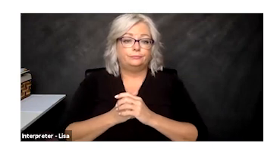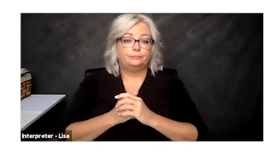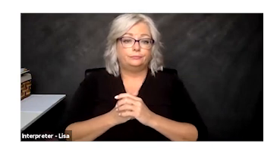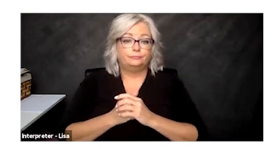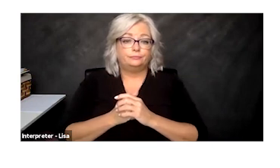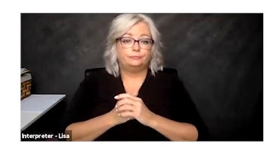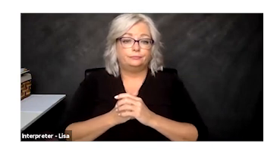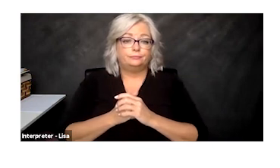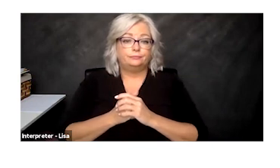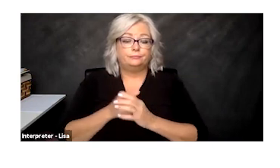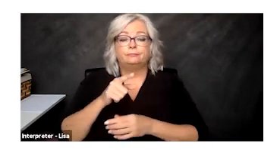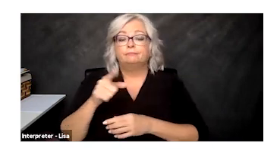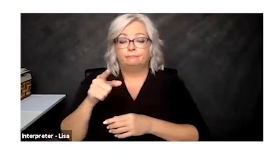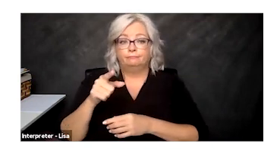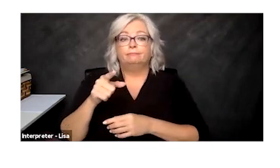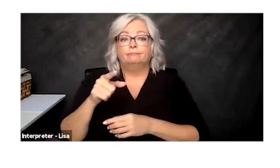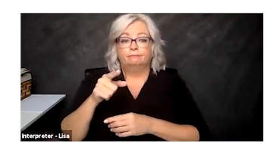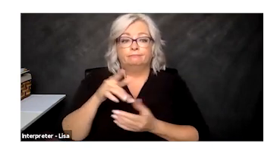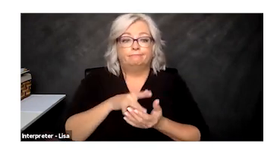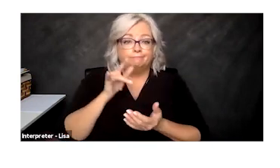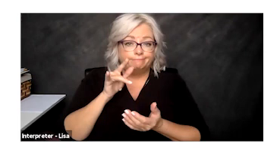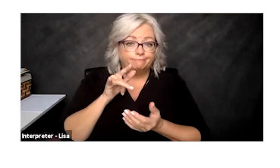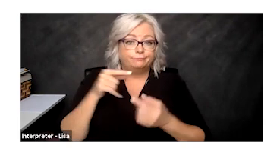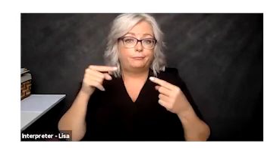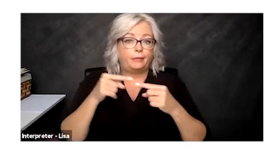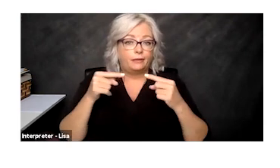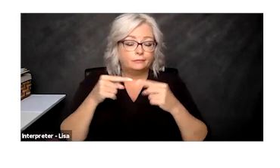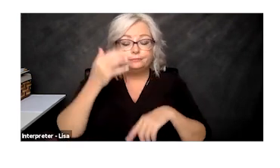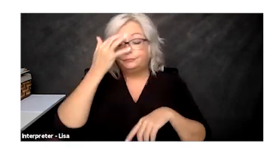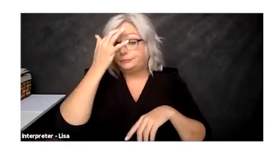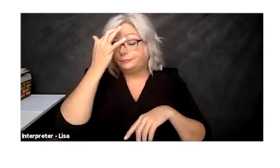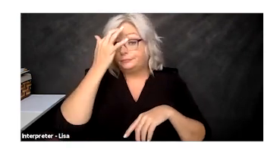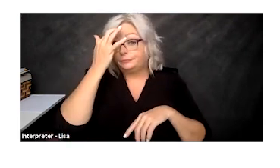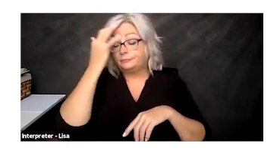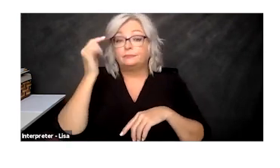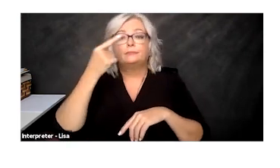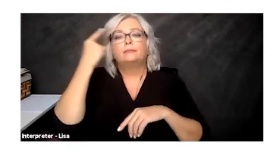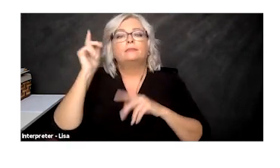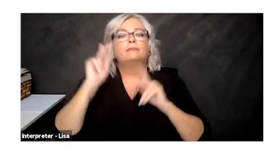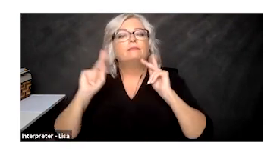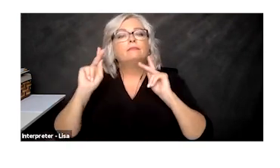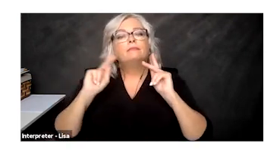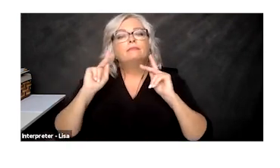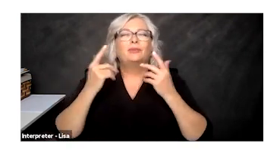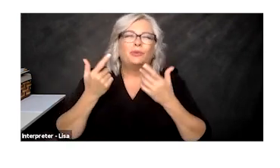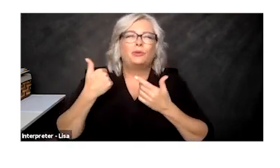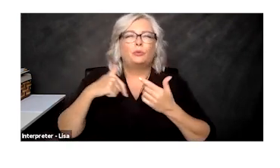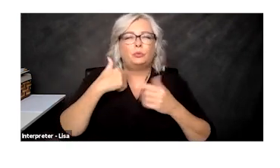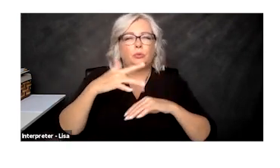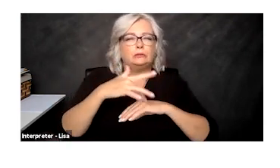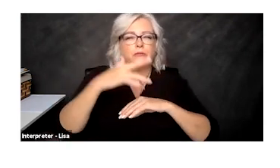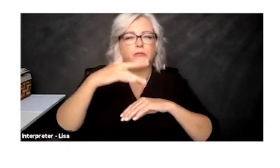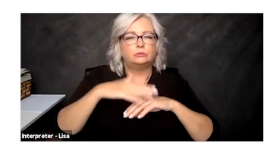So we see the capitalizing off of pain. As Black people, we spoke a little bit earlier about, we touched on it